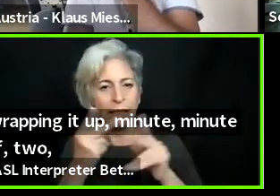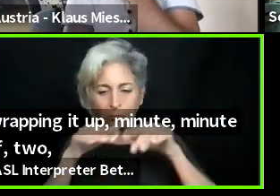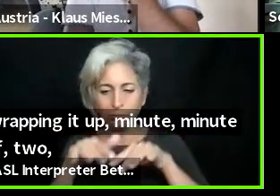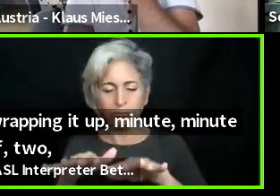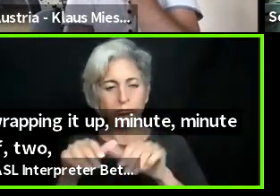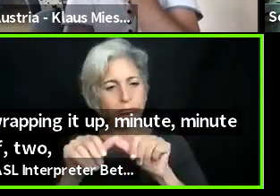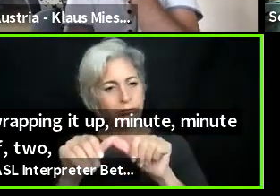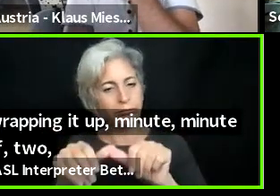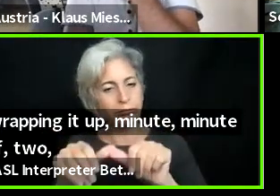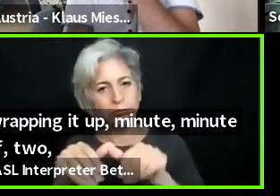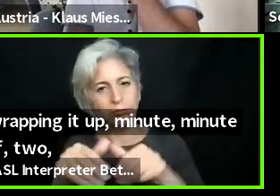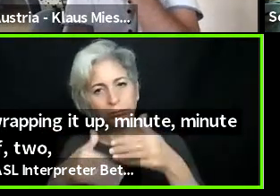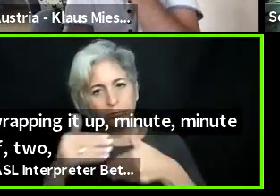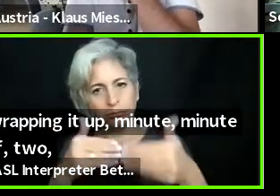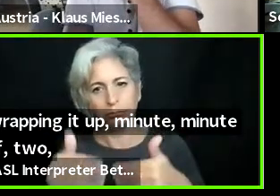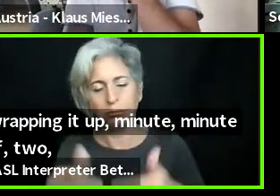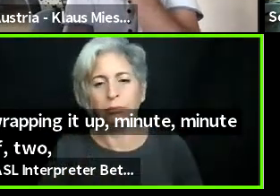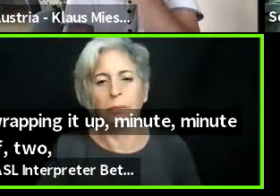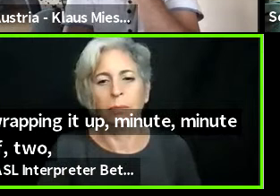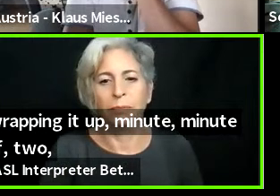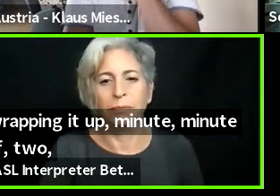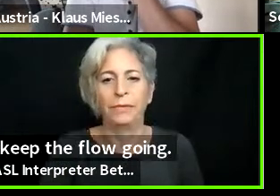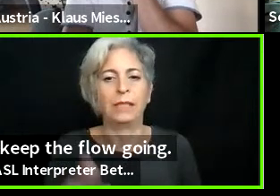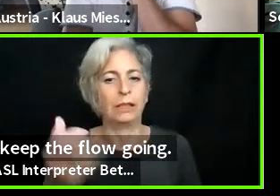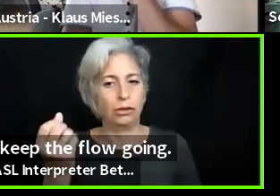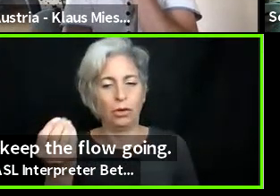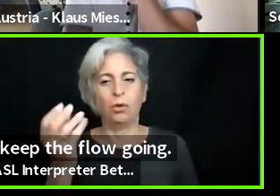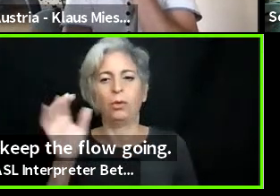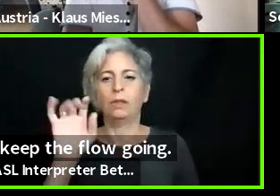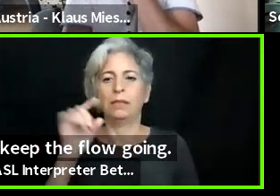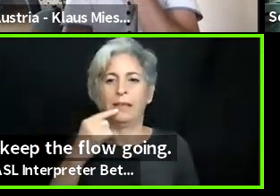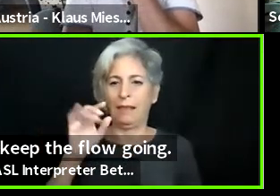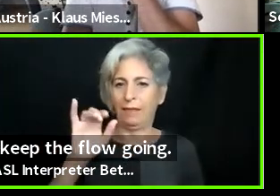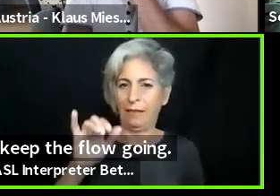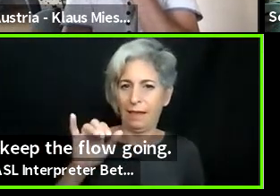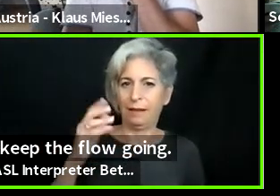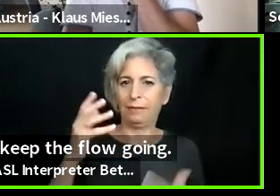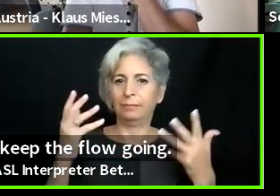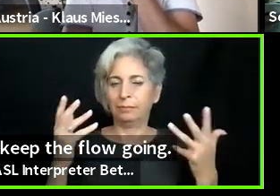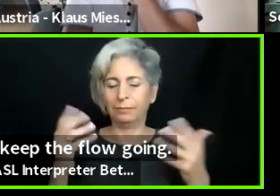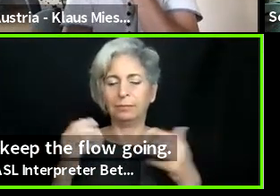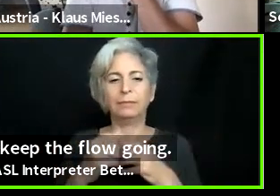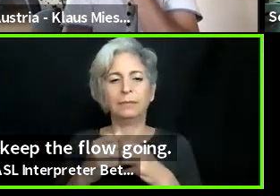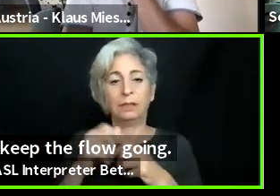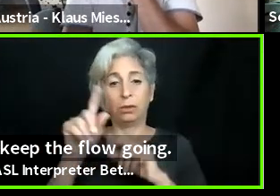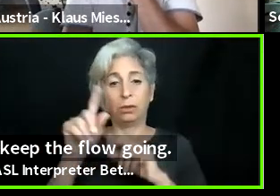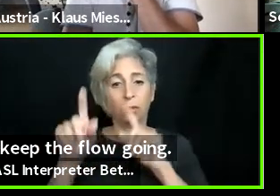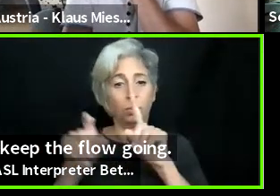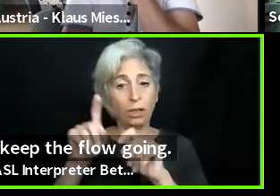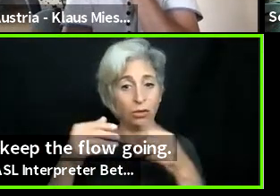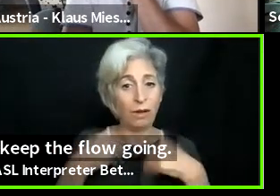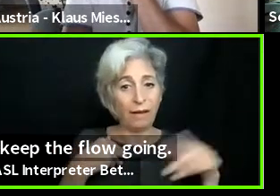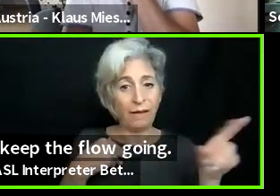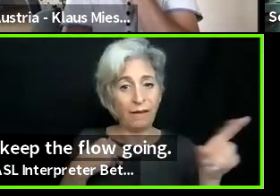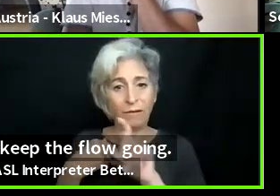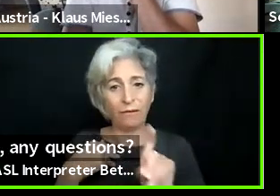going. So with that being said, any questions?